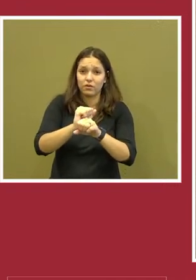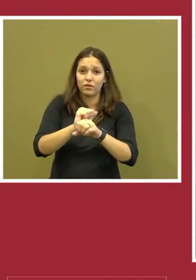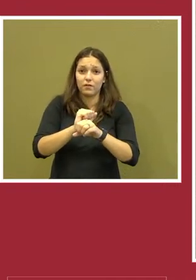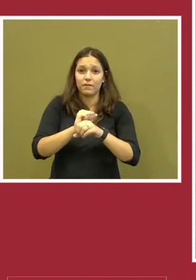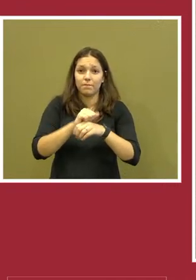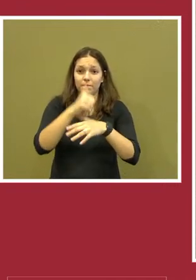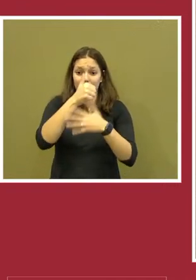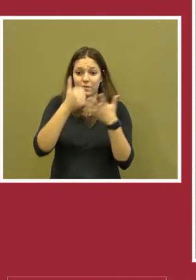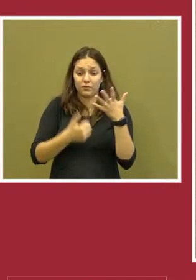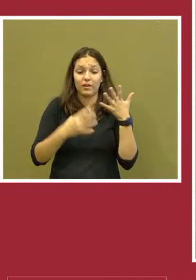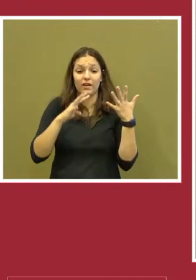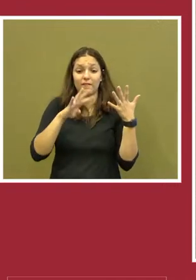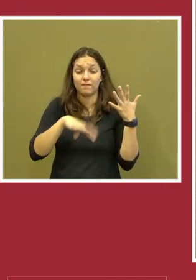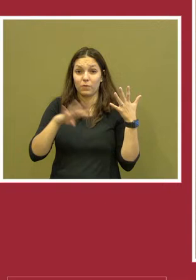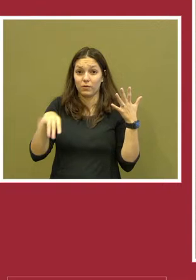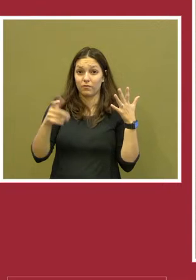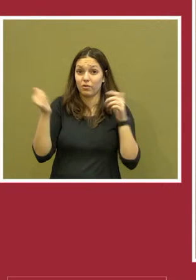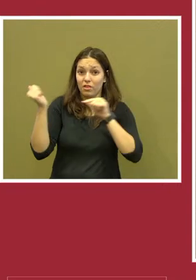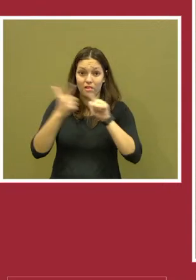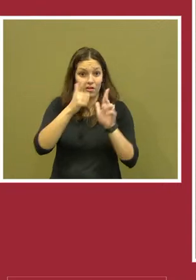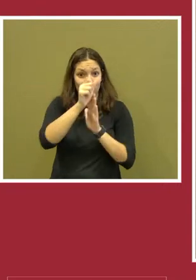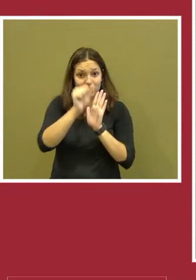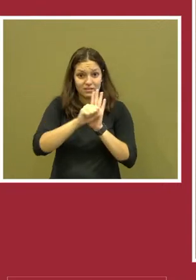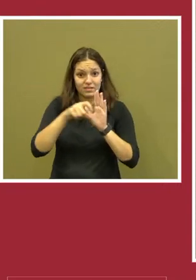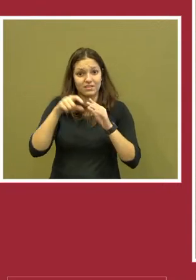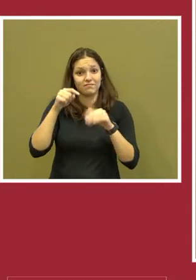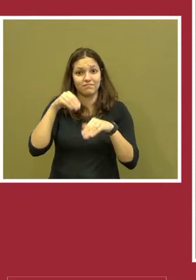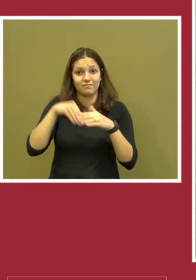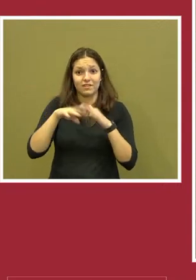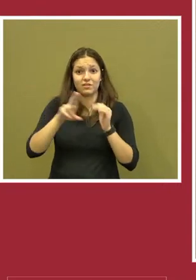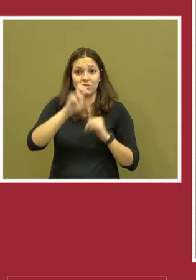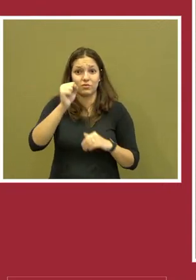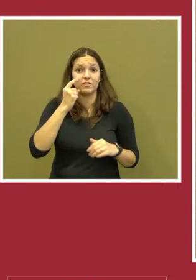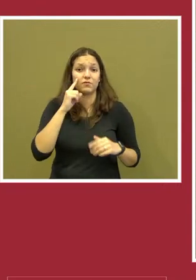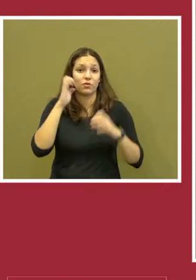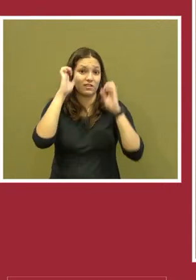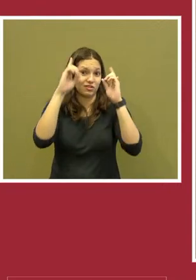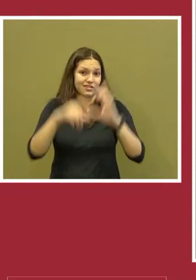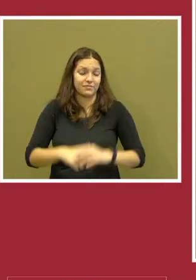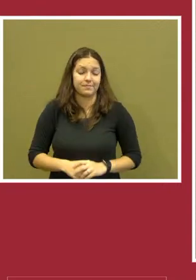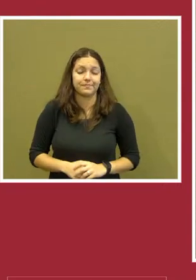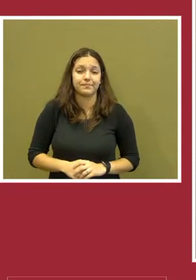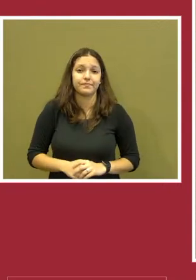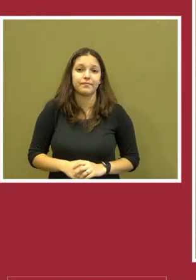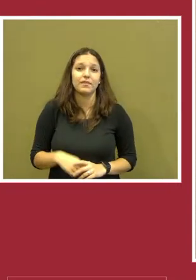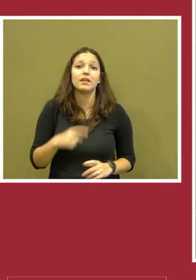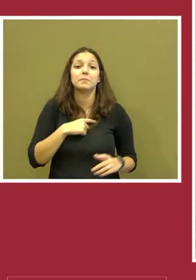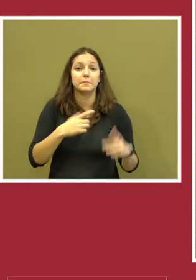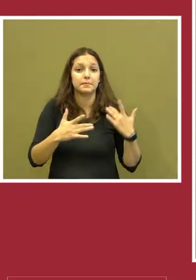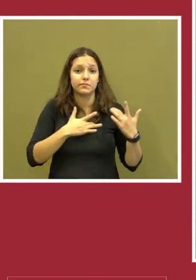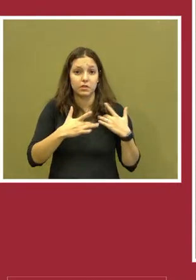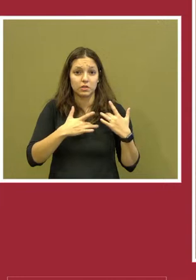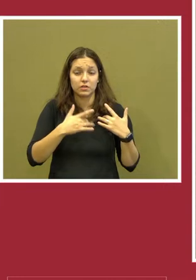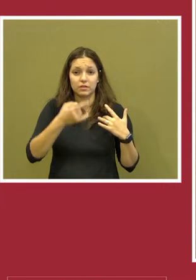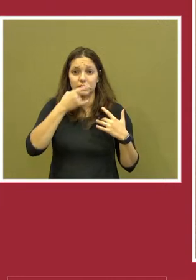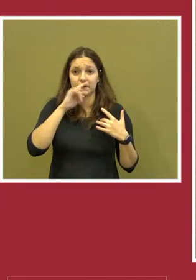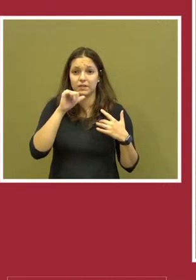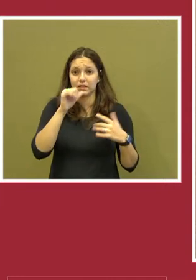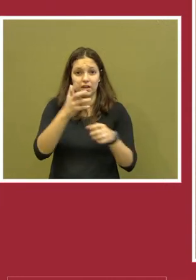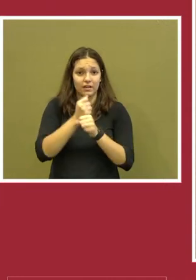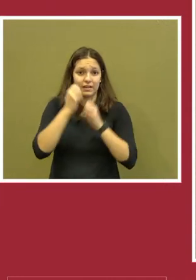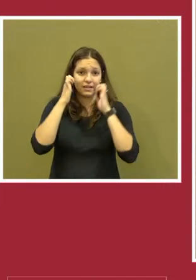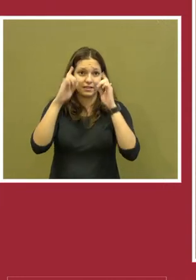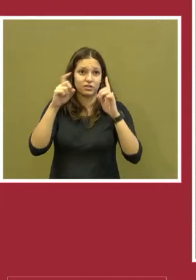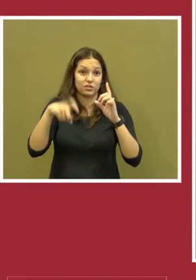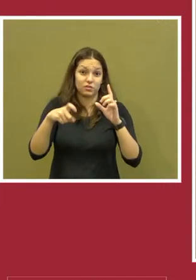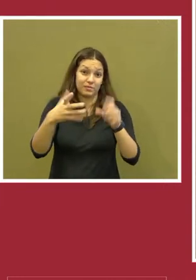44th out of all the states in the United States in education. I'm very concerned that the kids aren't getting the education they